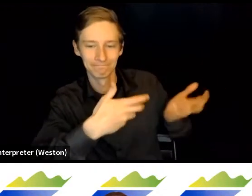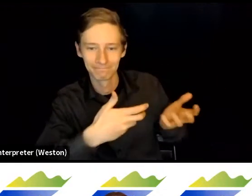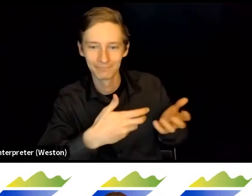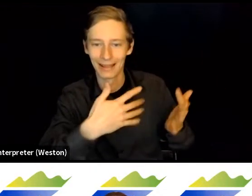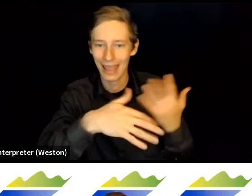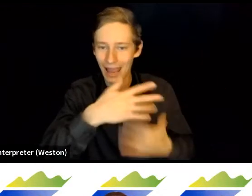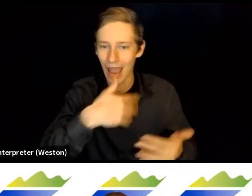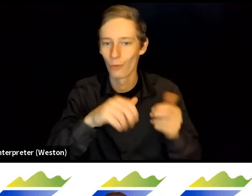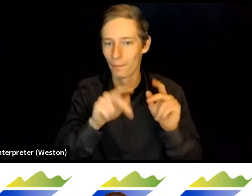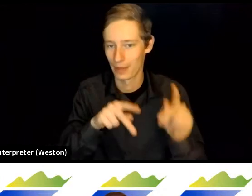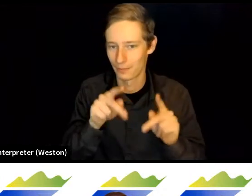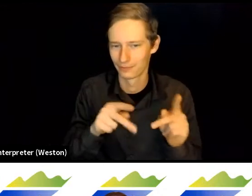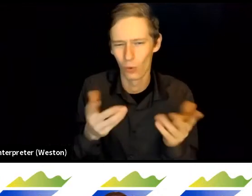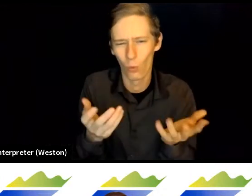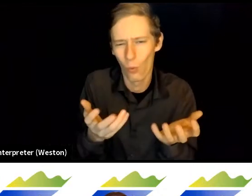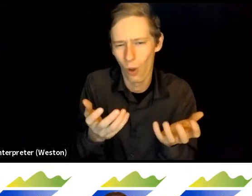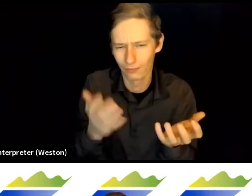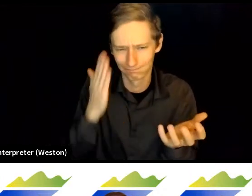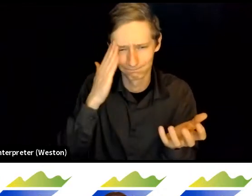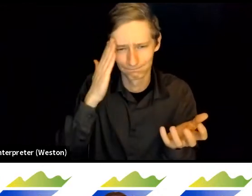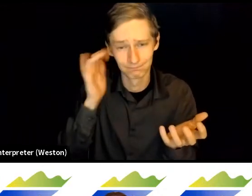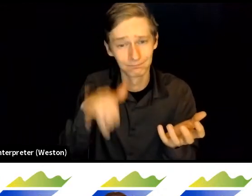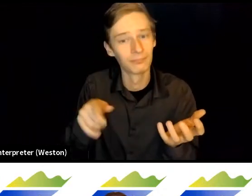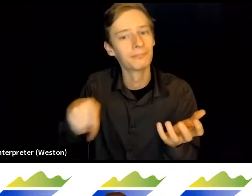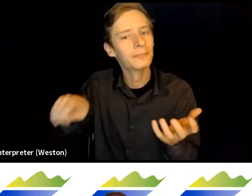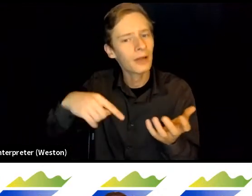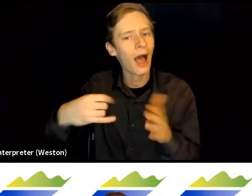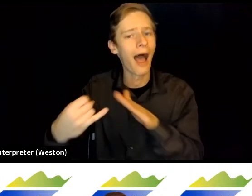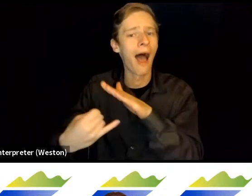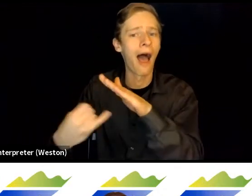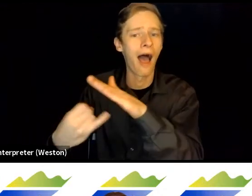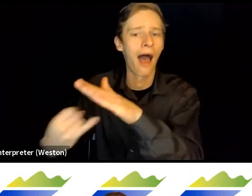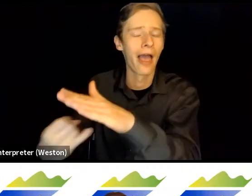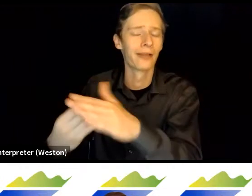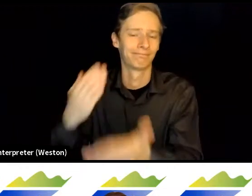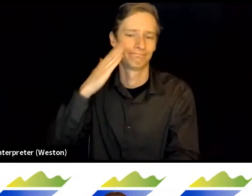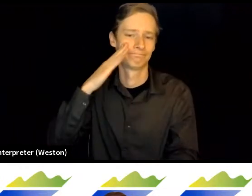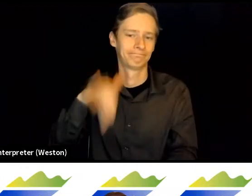also really been worried and thought